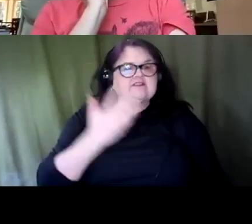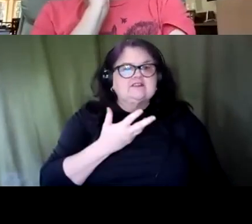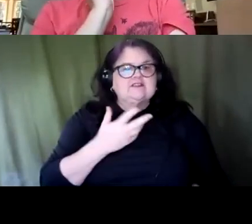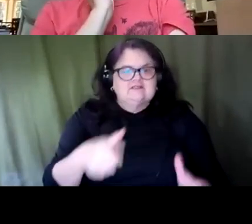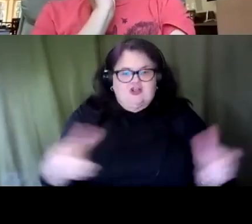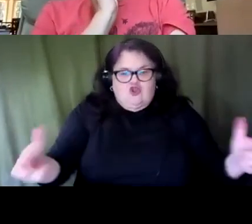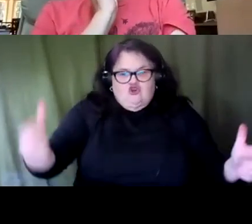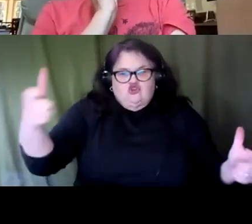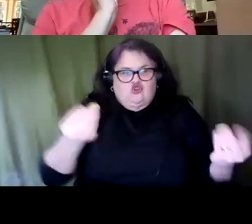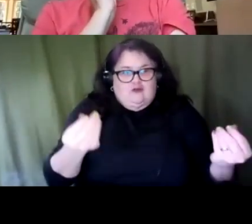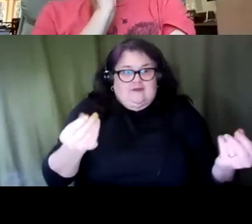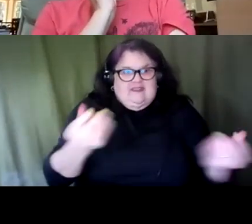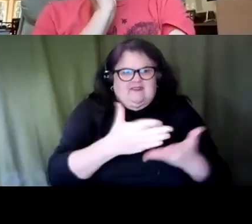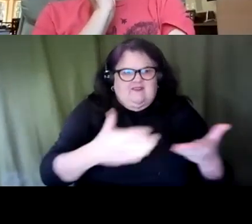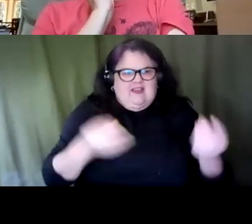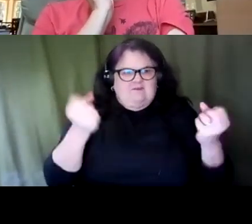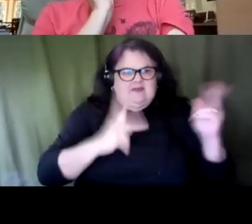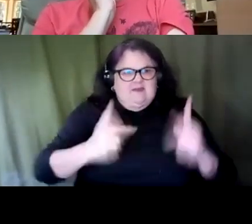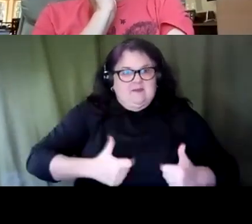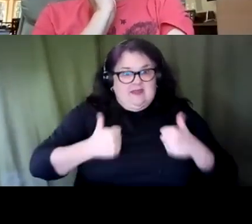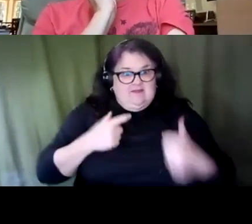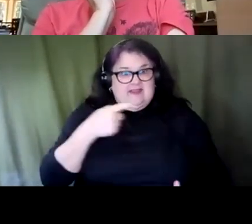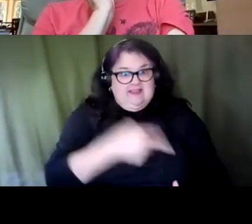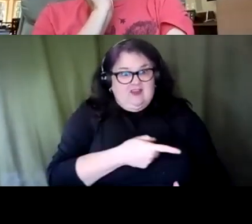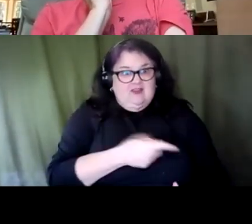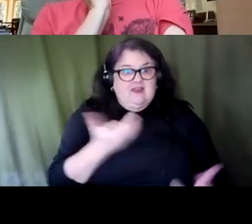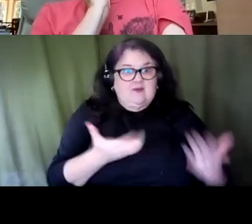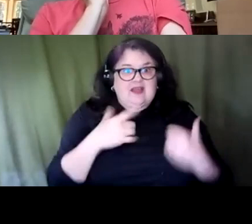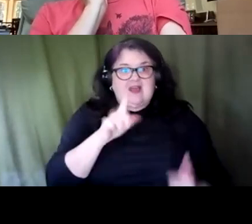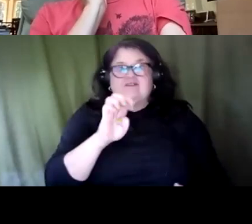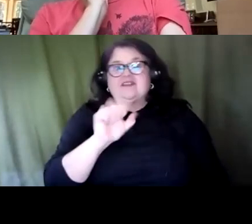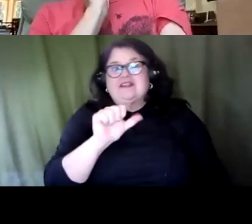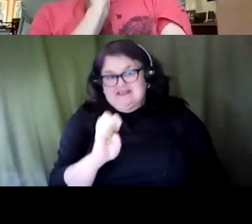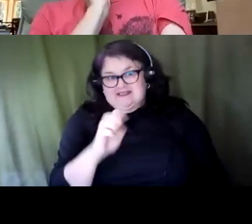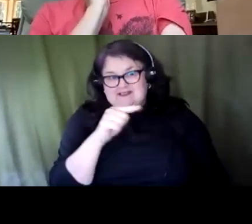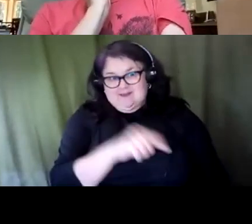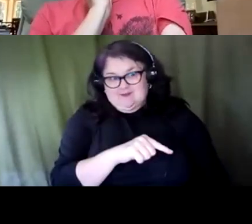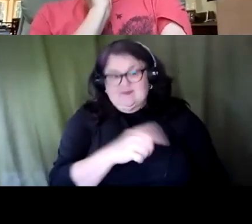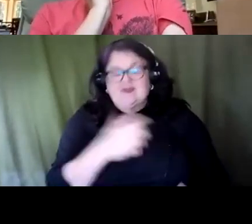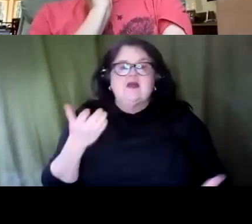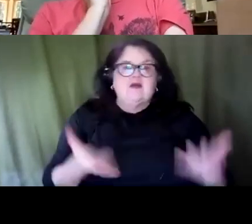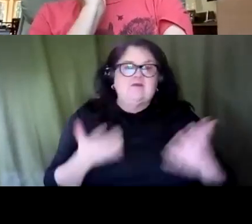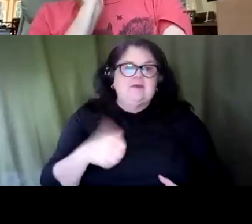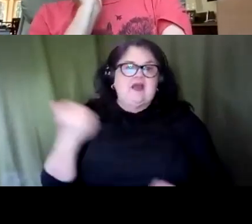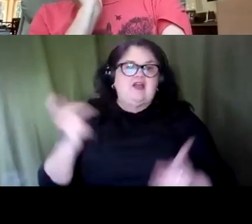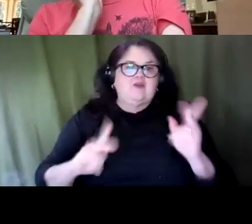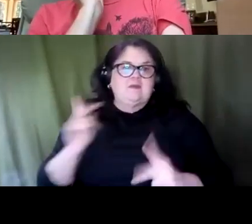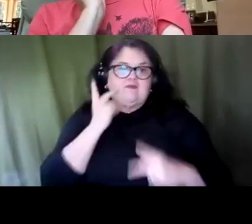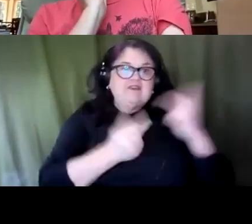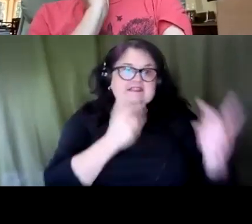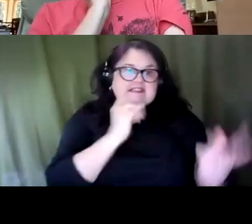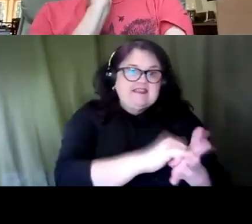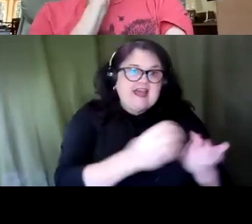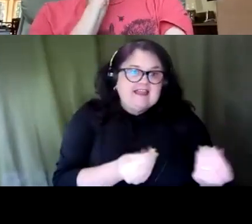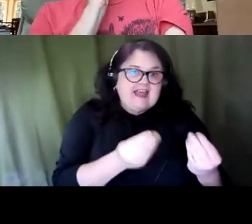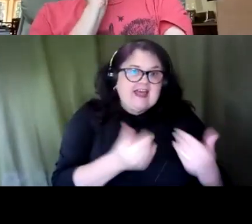of land that has a lot of people living on it. Well, those folks probably have leases. There may be a lot of other people who visit the land or have